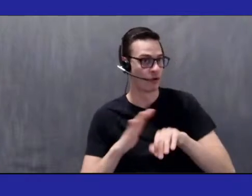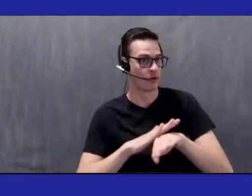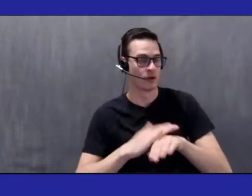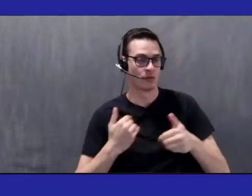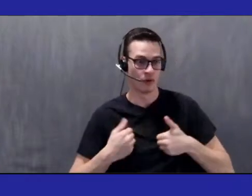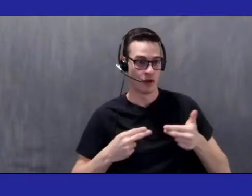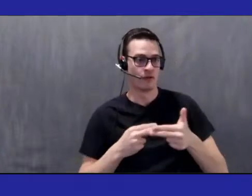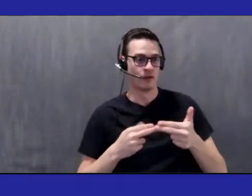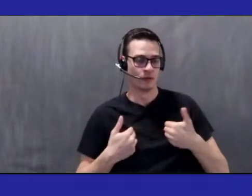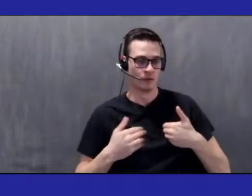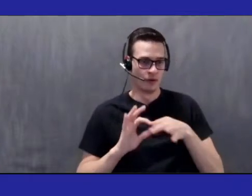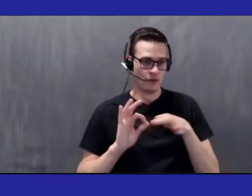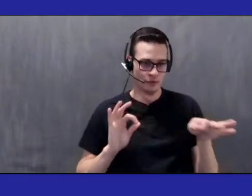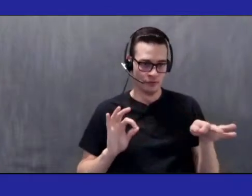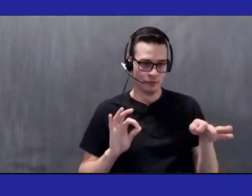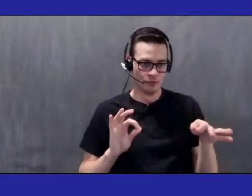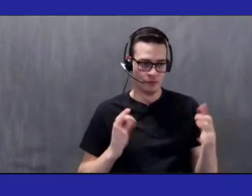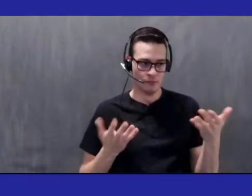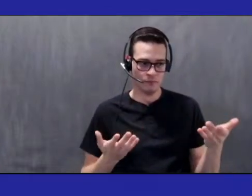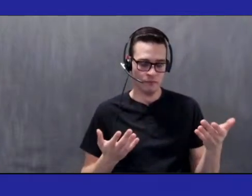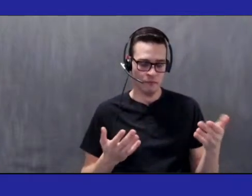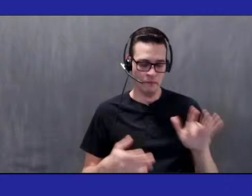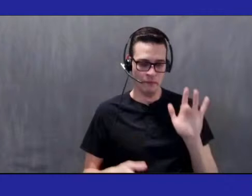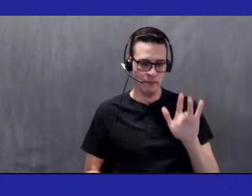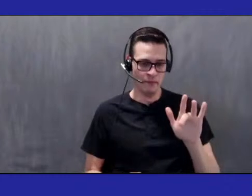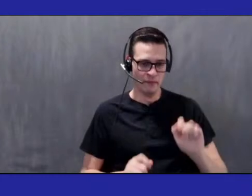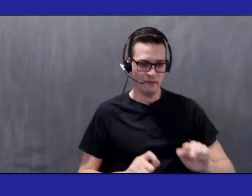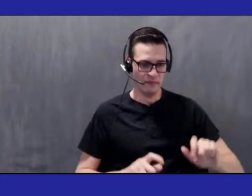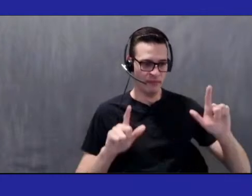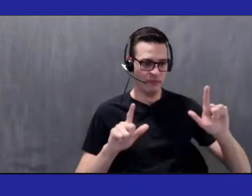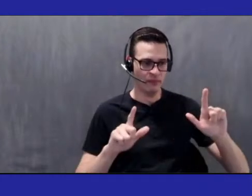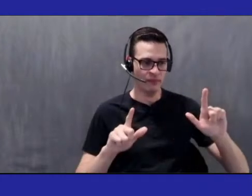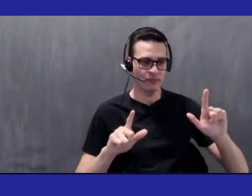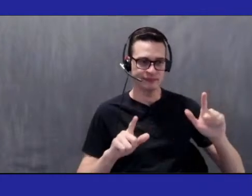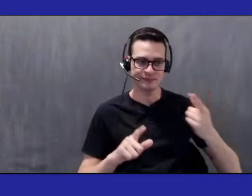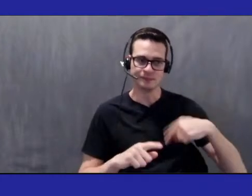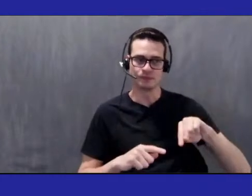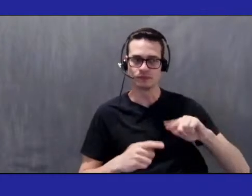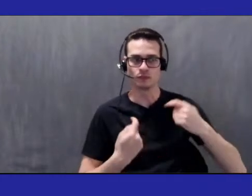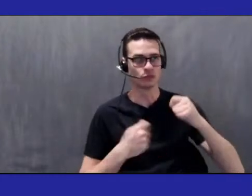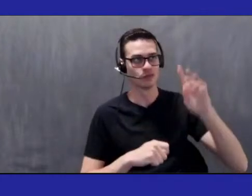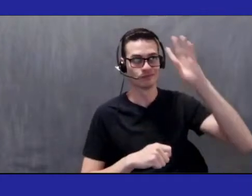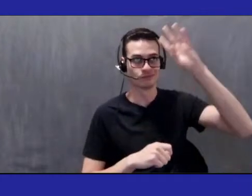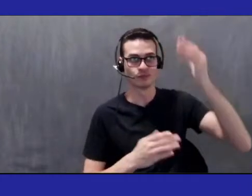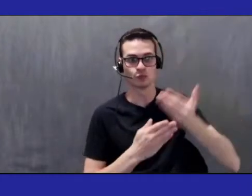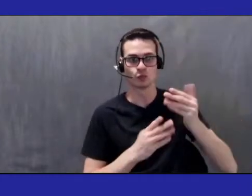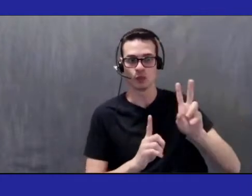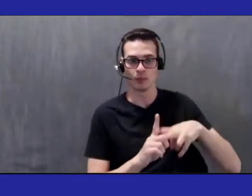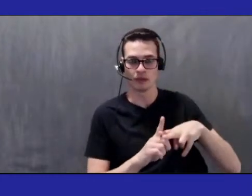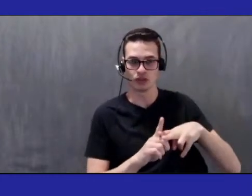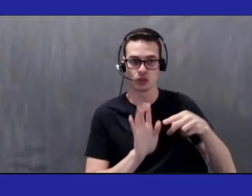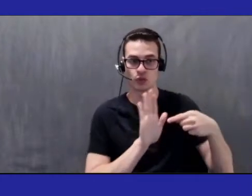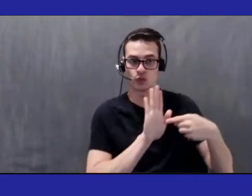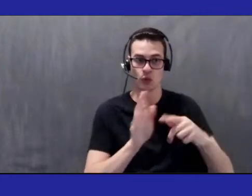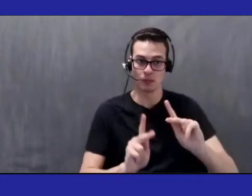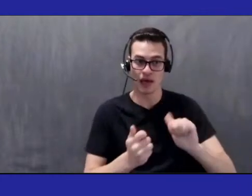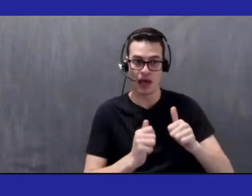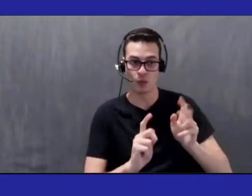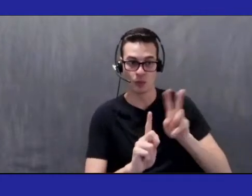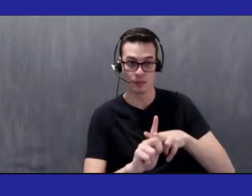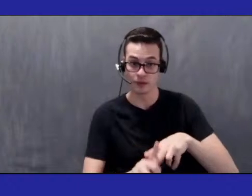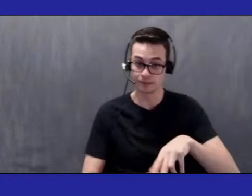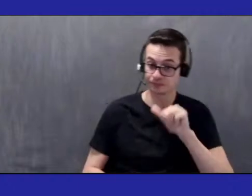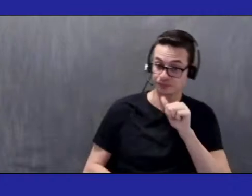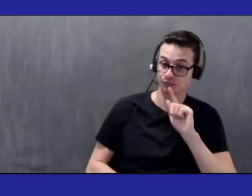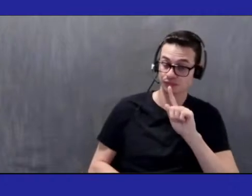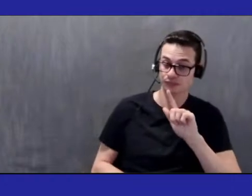the link, and then we'll go into the link and we'll type it as if we're a new user who's never done it before, and it really helps them. so I don't know if you keep track of all of